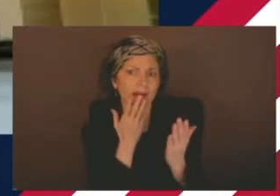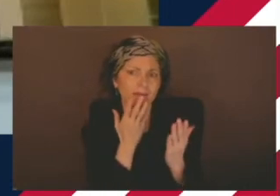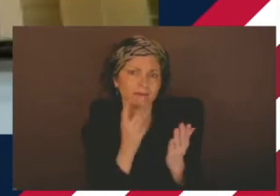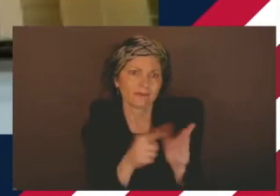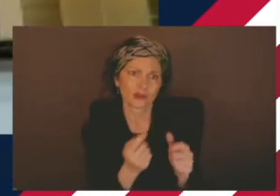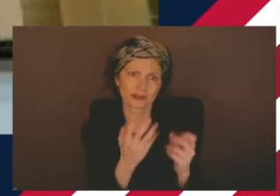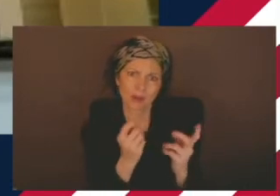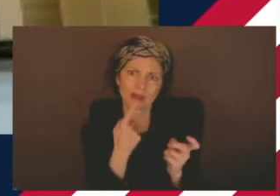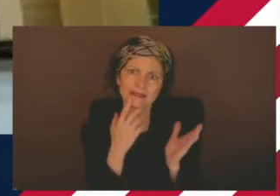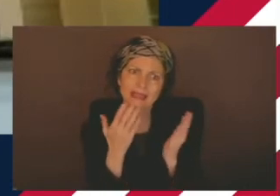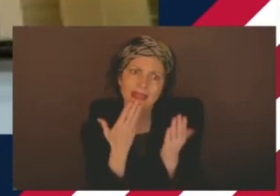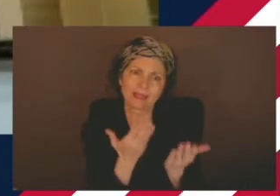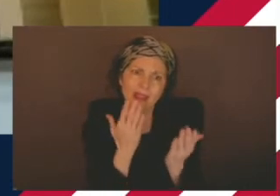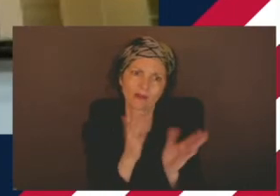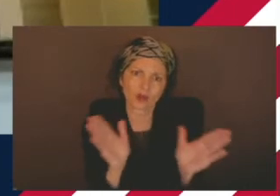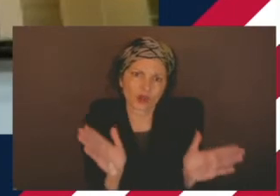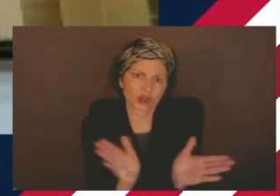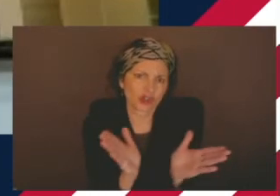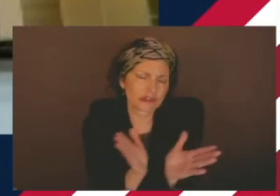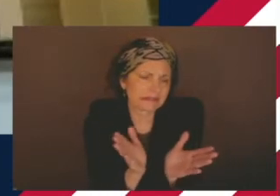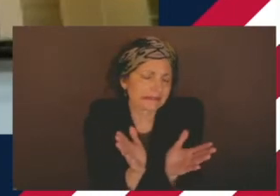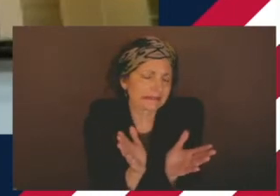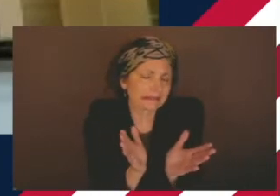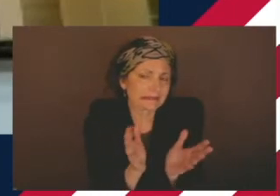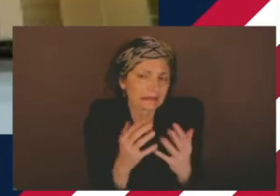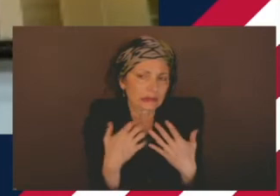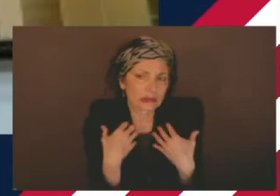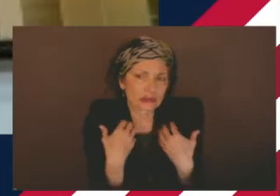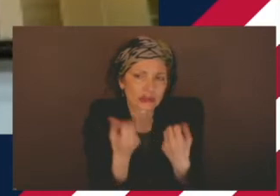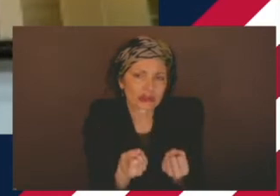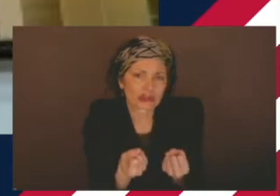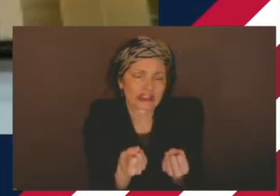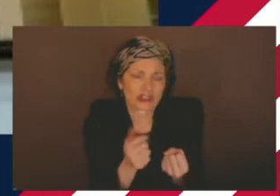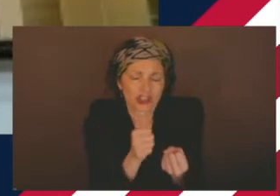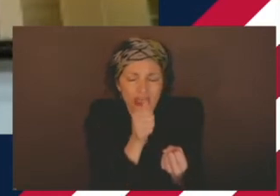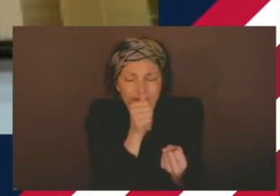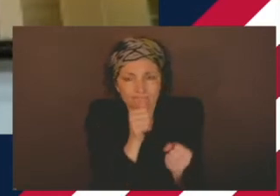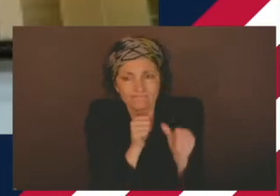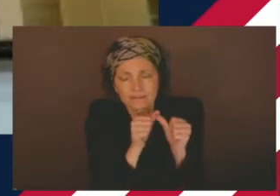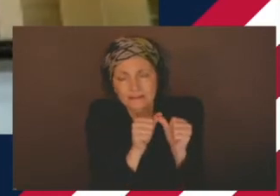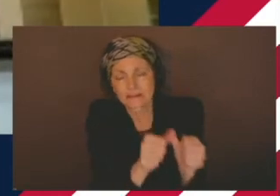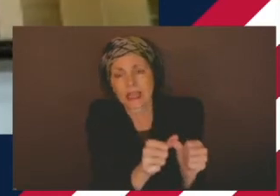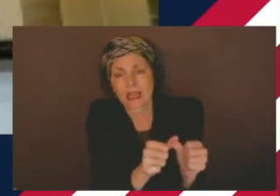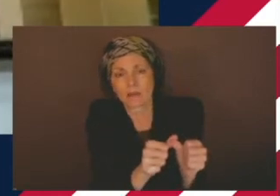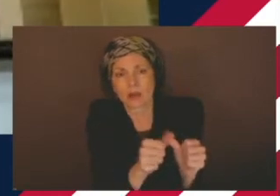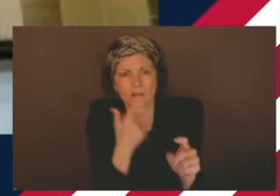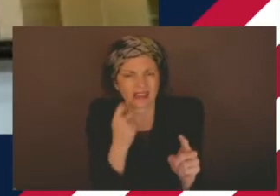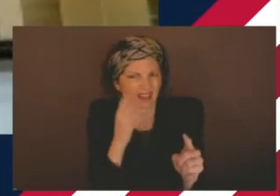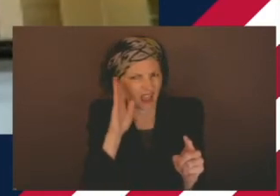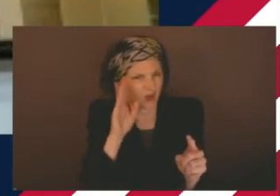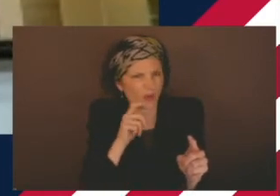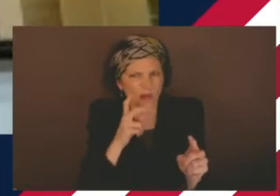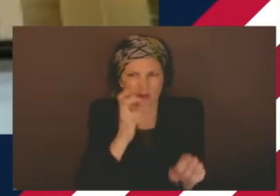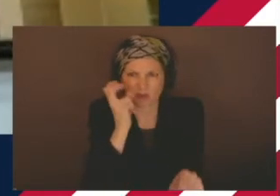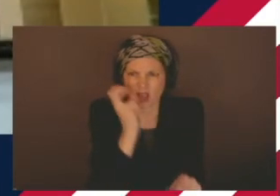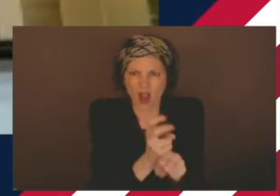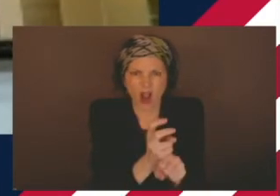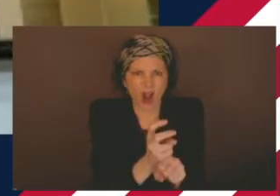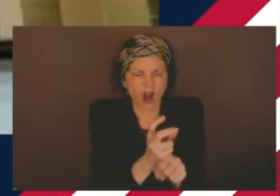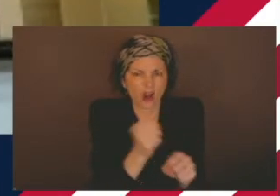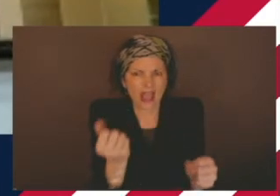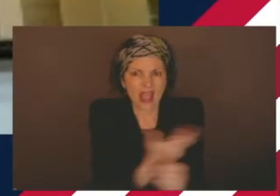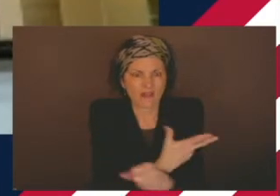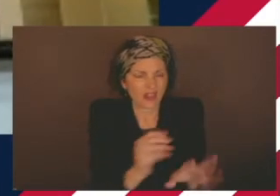and sticking with it, because I know it must be difficult to just have to pick up your entire life and move somewhere else just to get the